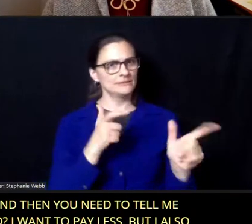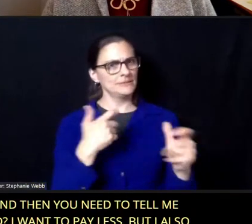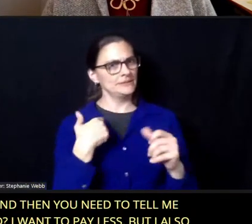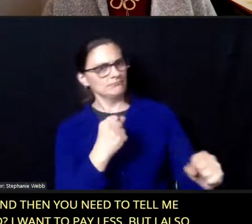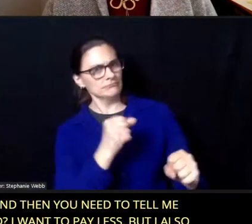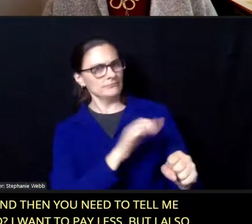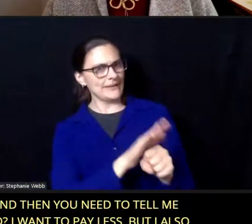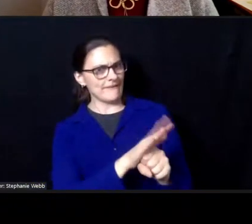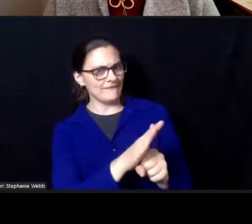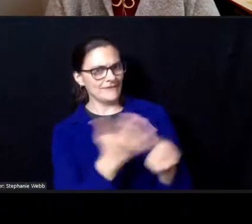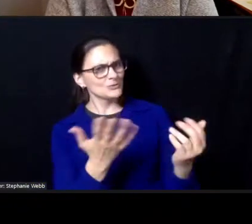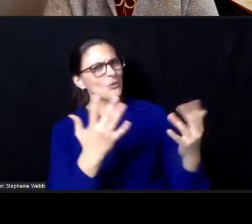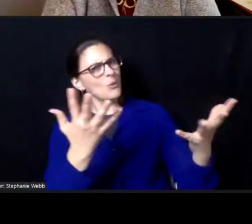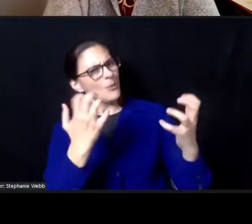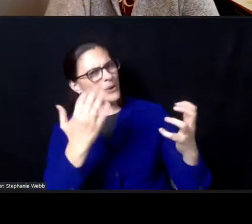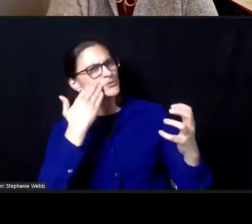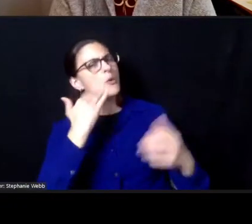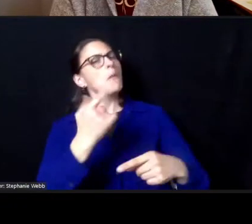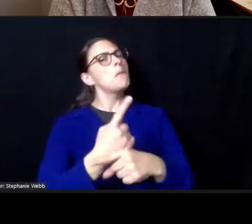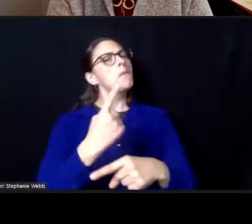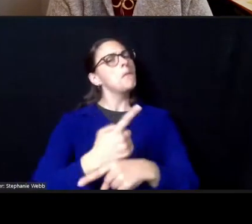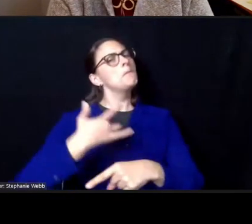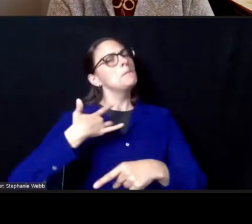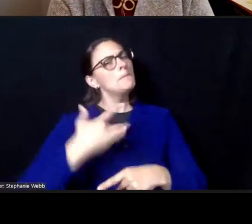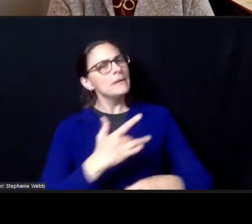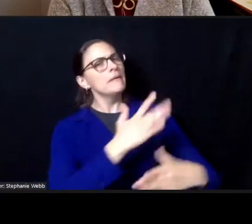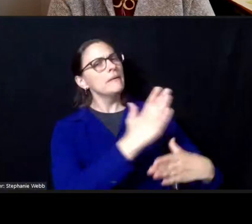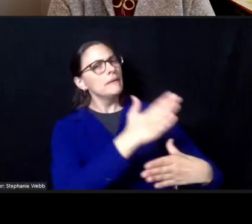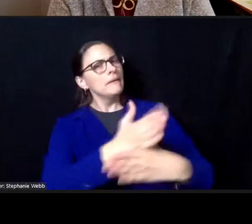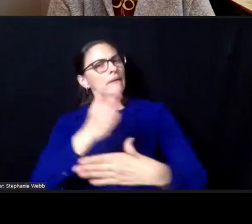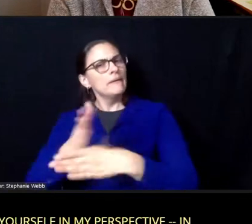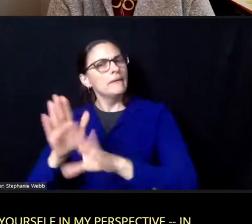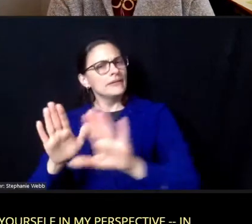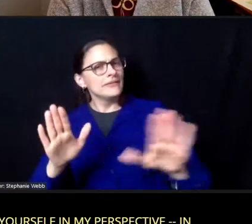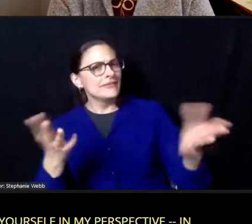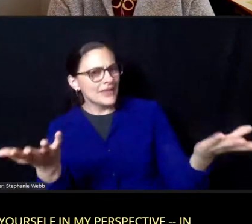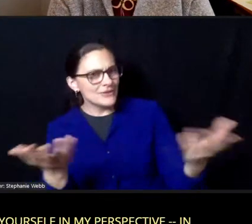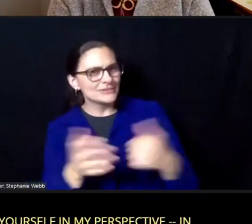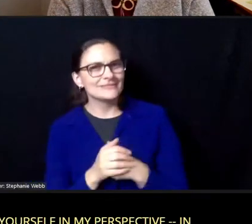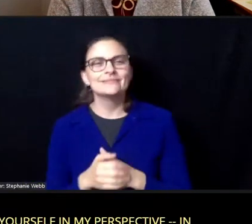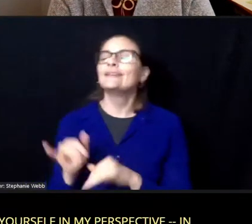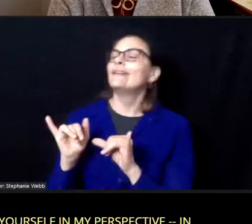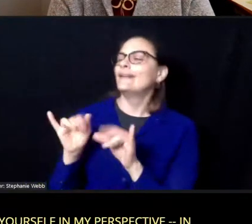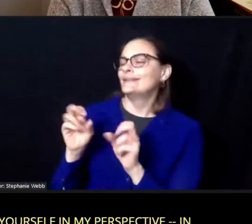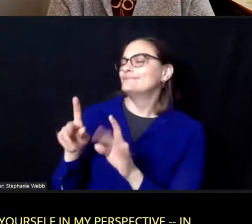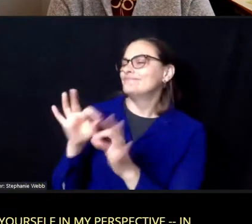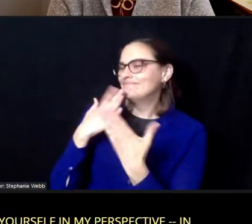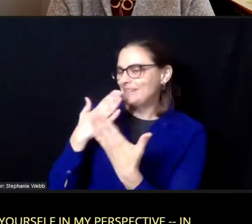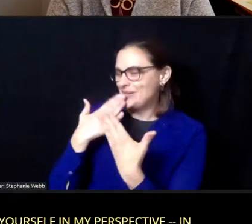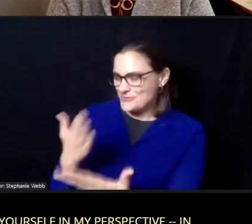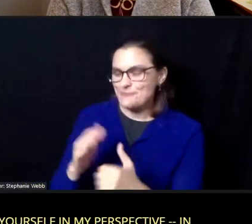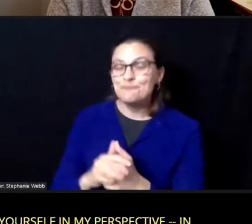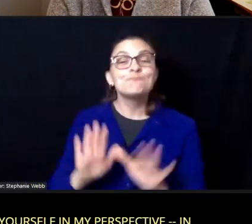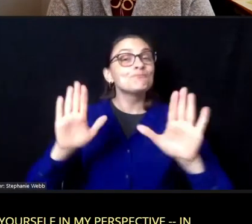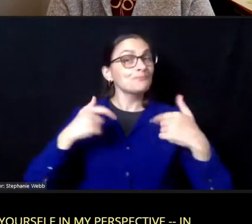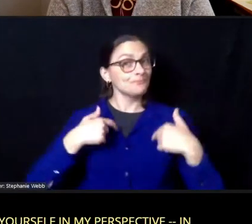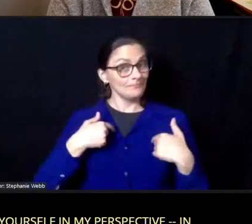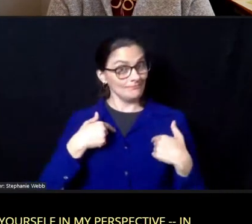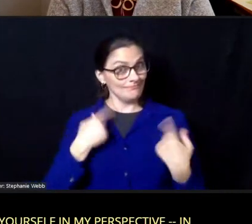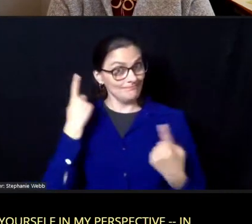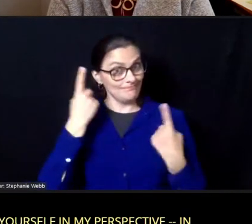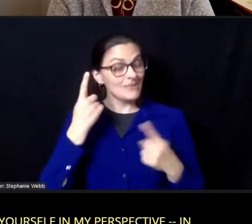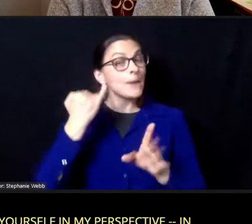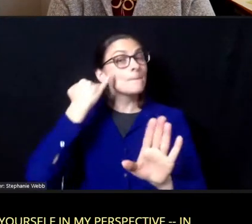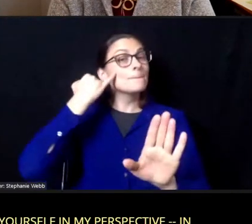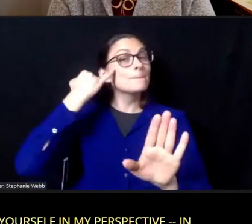If you were at the FCC, were given the task of create a dream label, and that isn't actually the job that I've been given, but if you